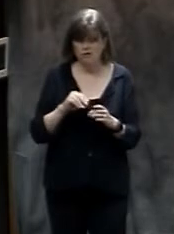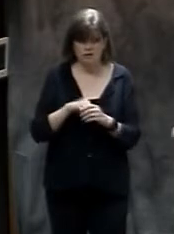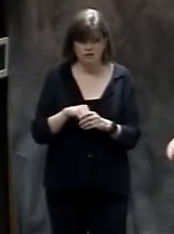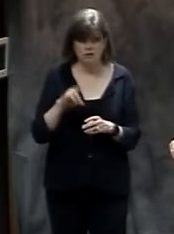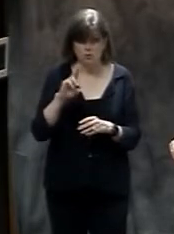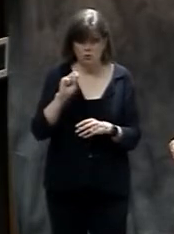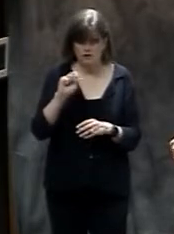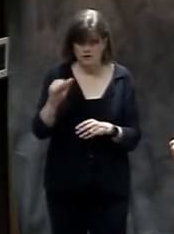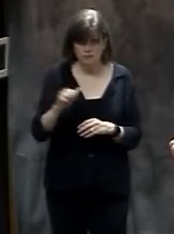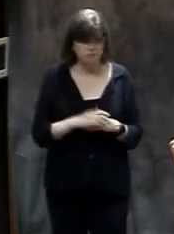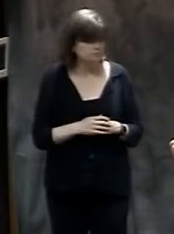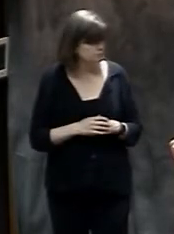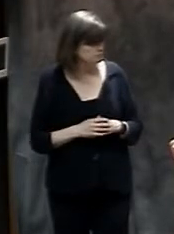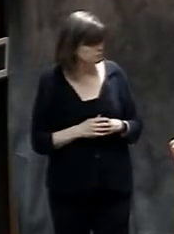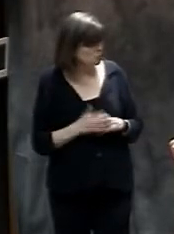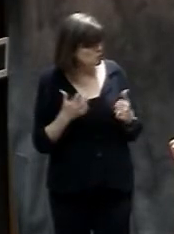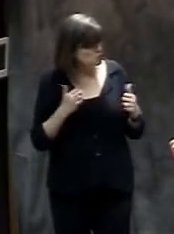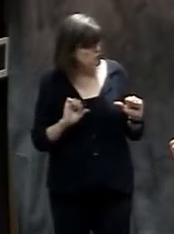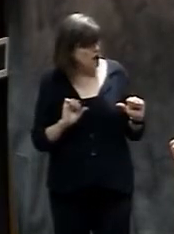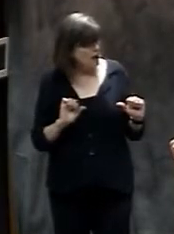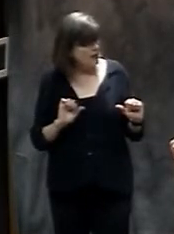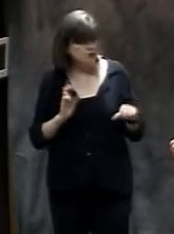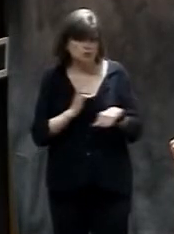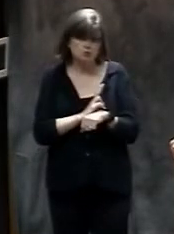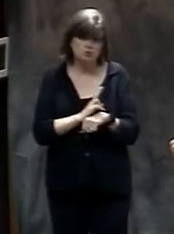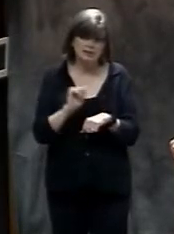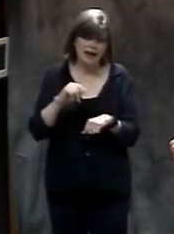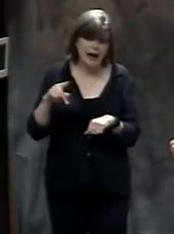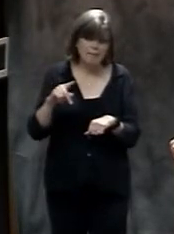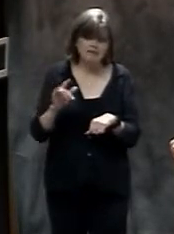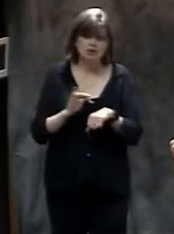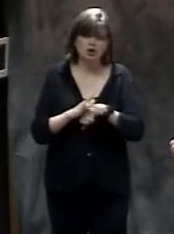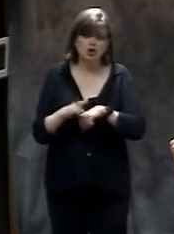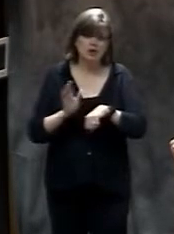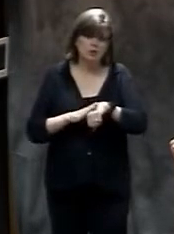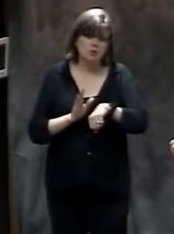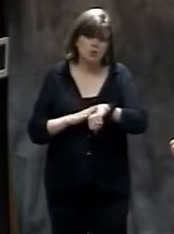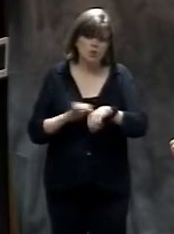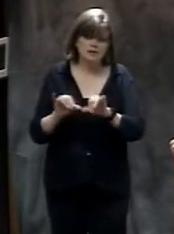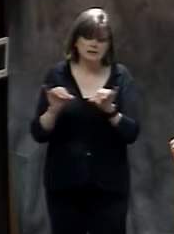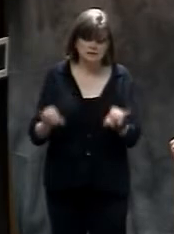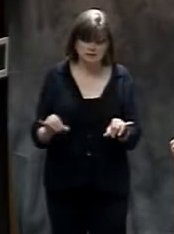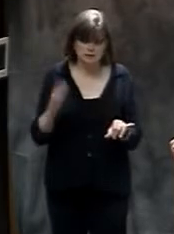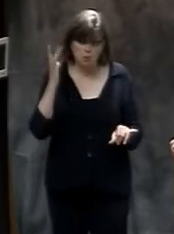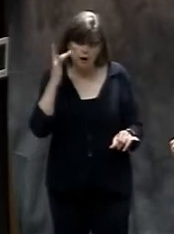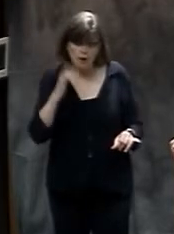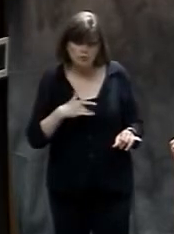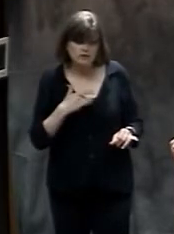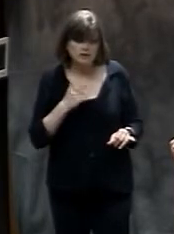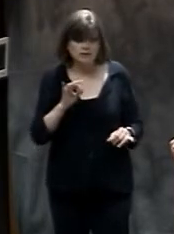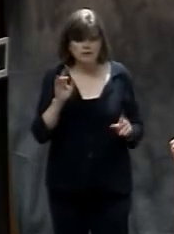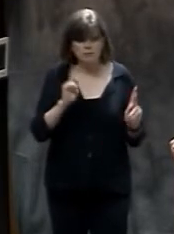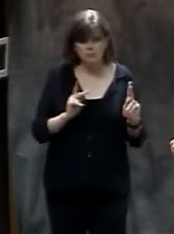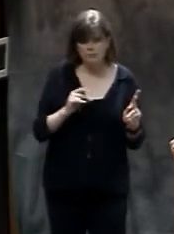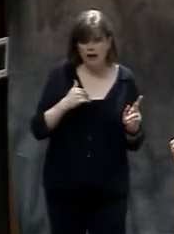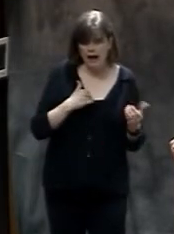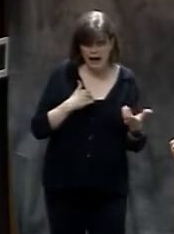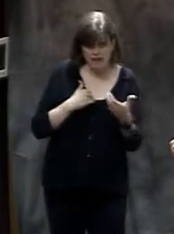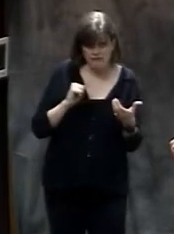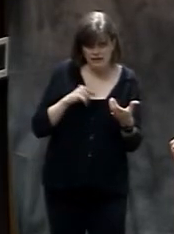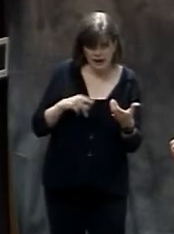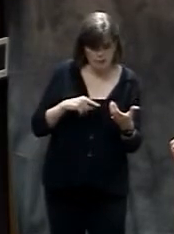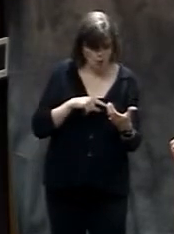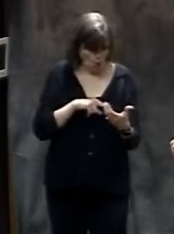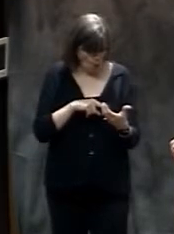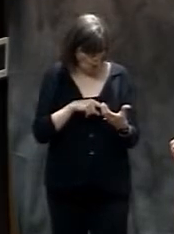use this app as an early warning system because we think that if people have this app and they see that conditions are ripe